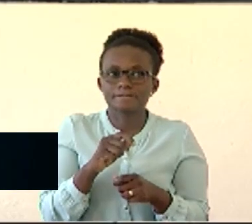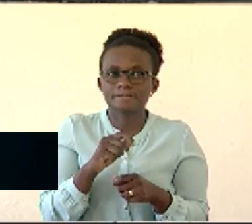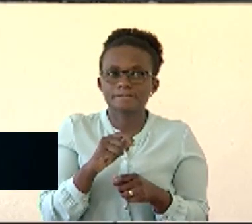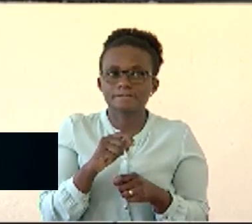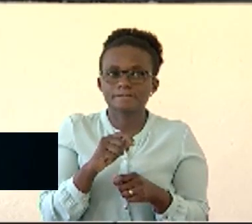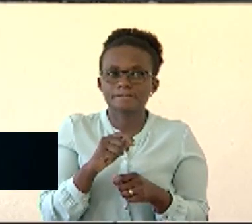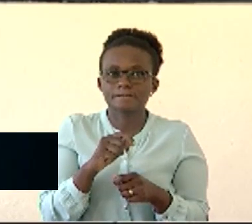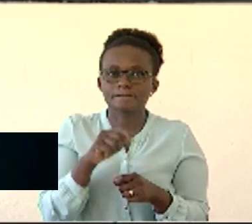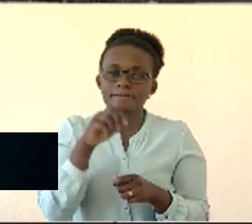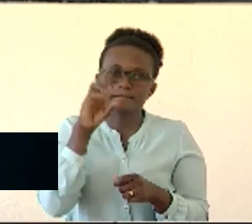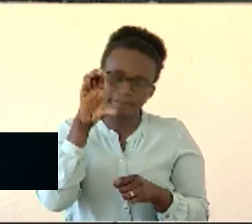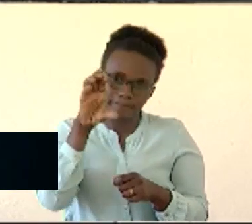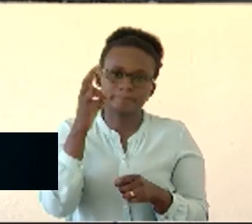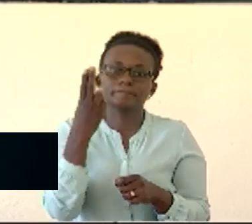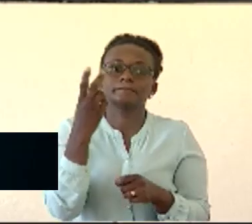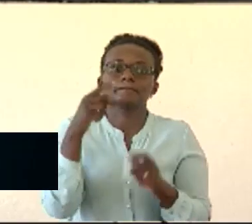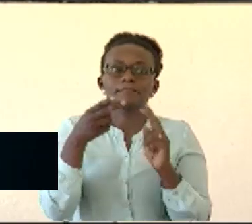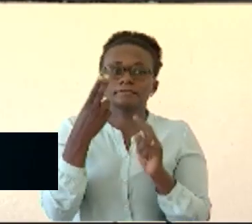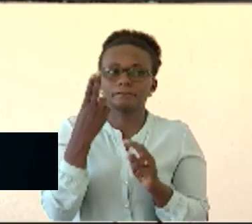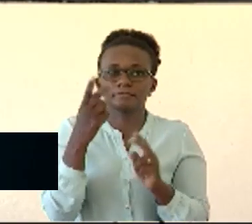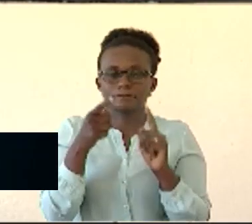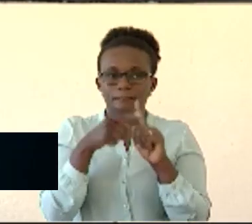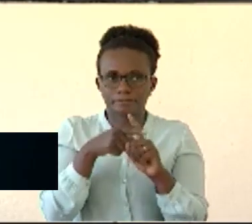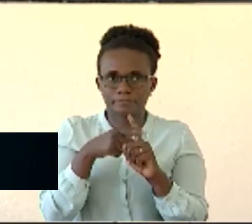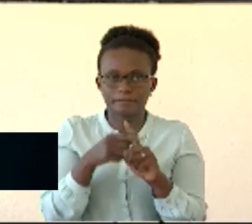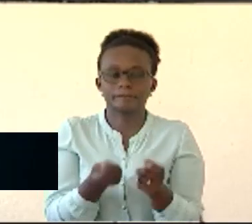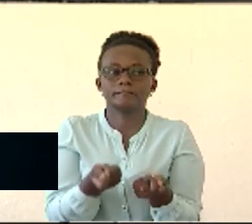have the copper ions